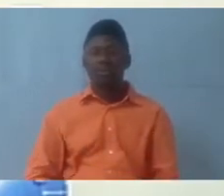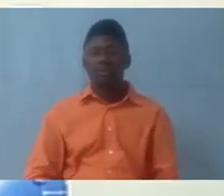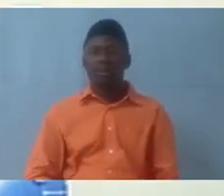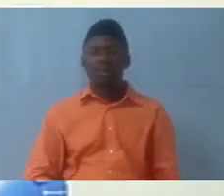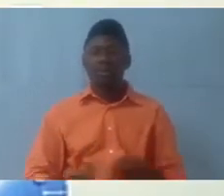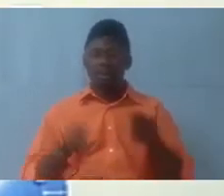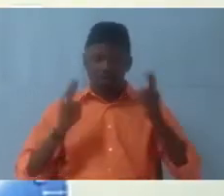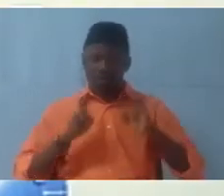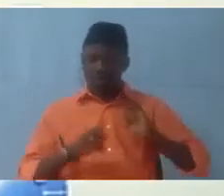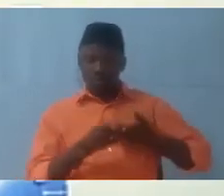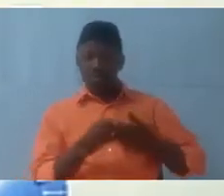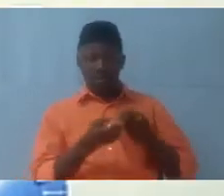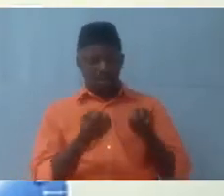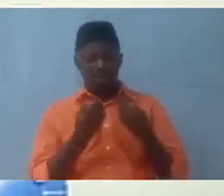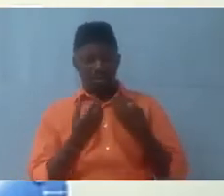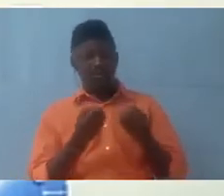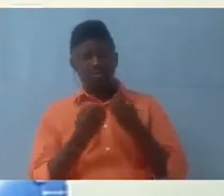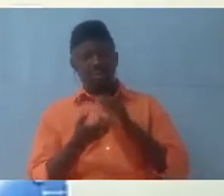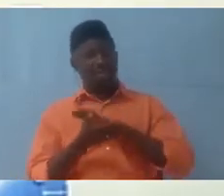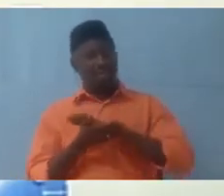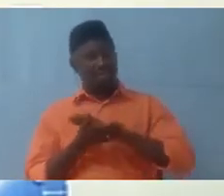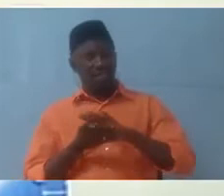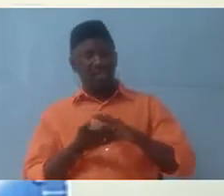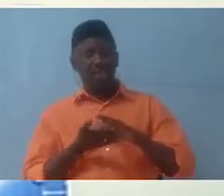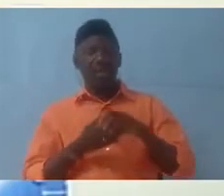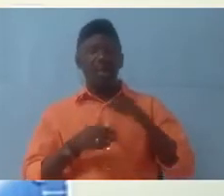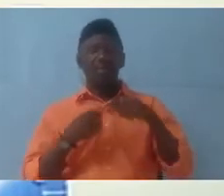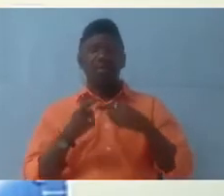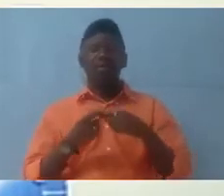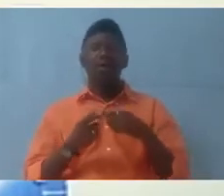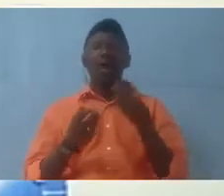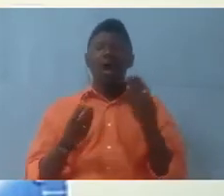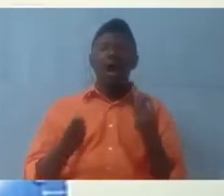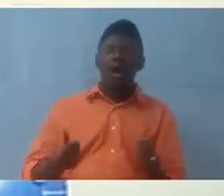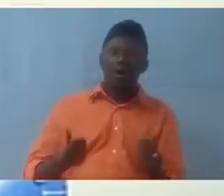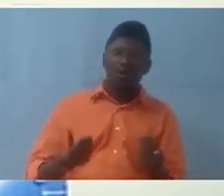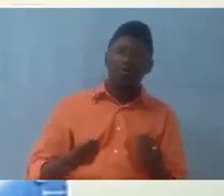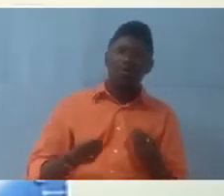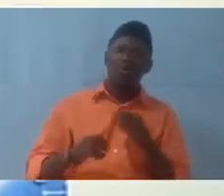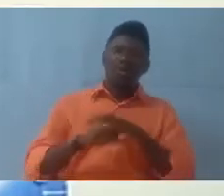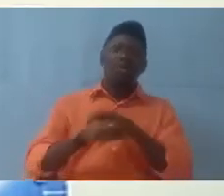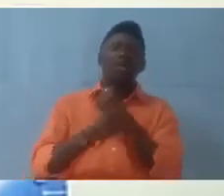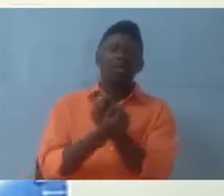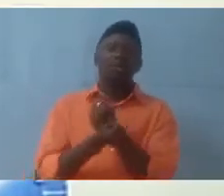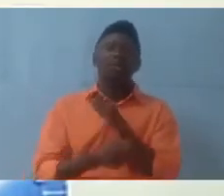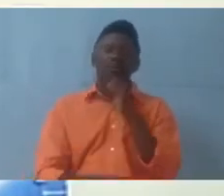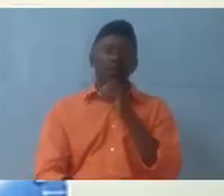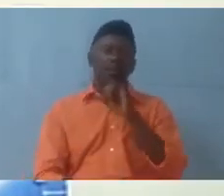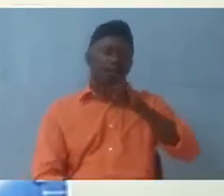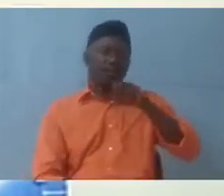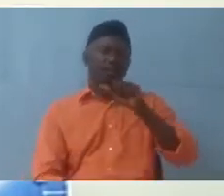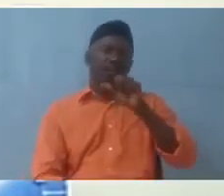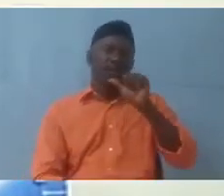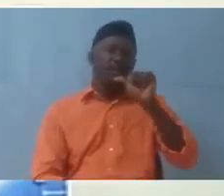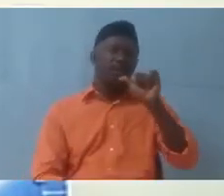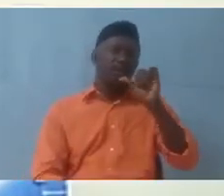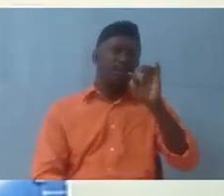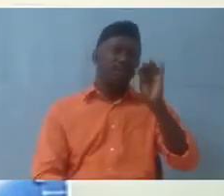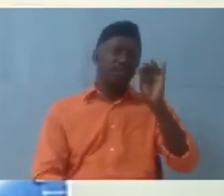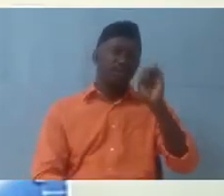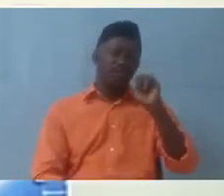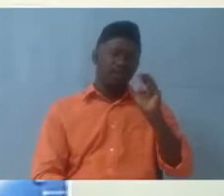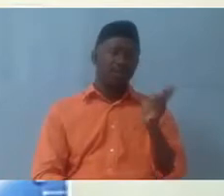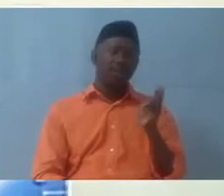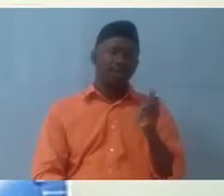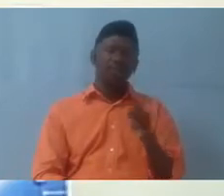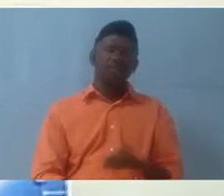facts. Ci lama leralal nak surrounding her his arrest. Li tax ñu japp ko. I understand that it had to do with a judgment.